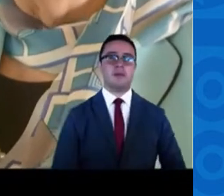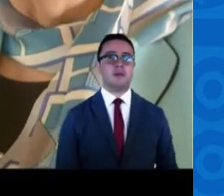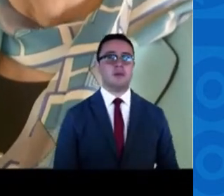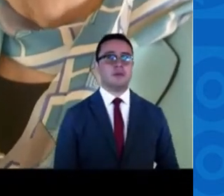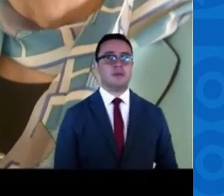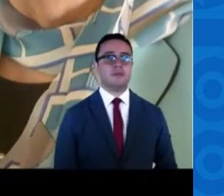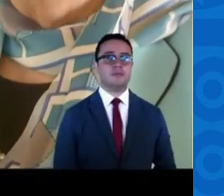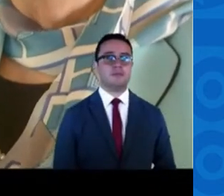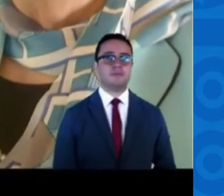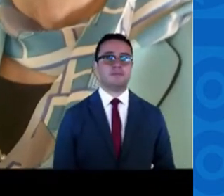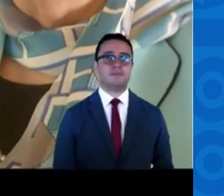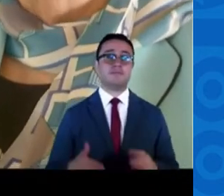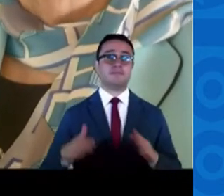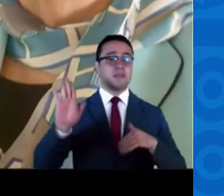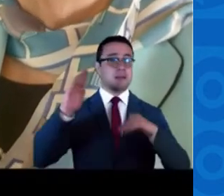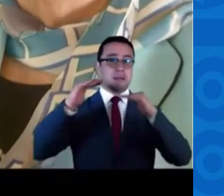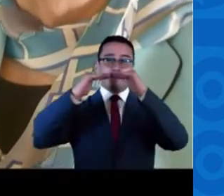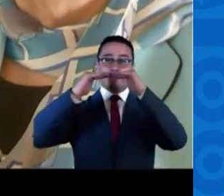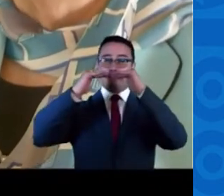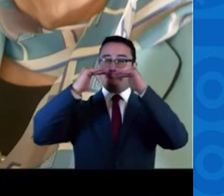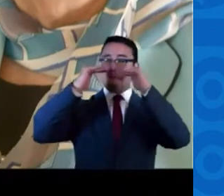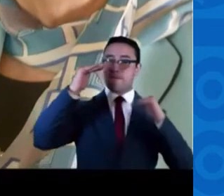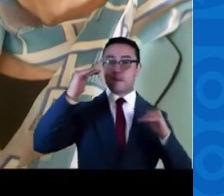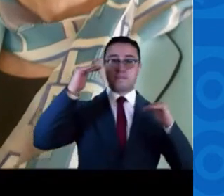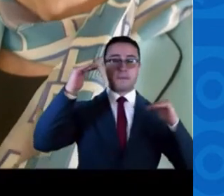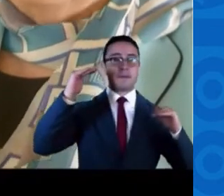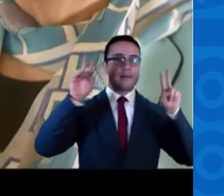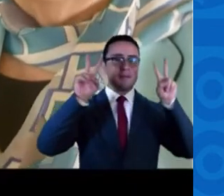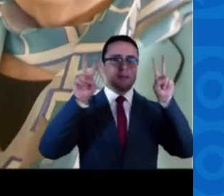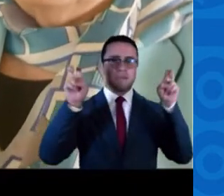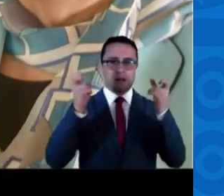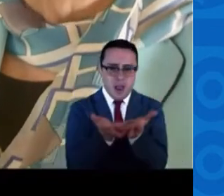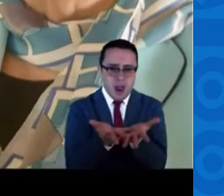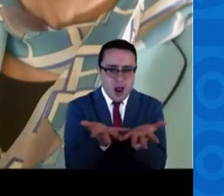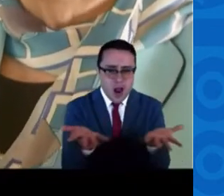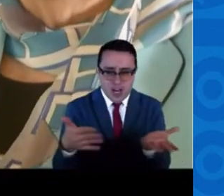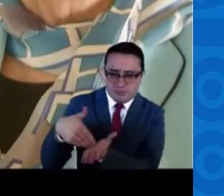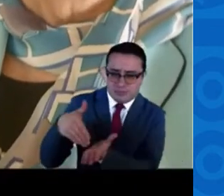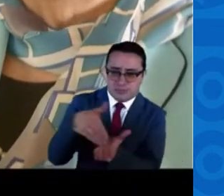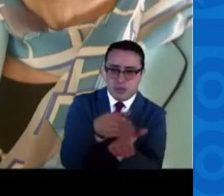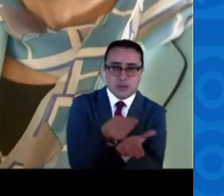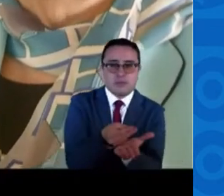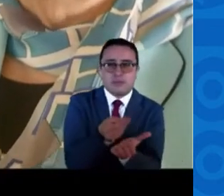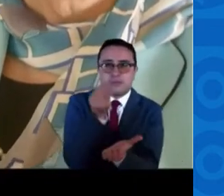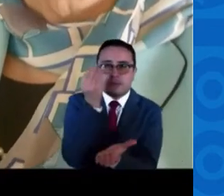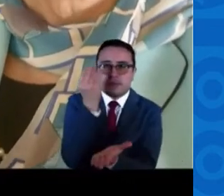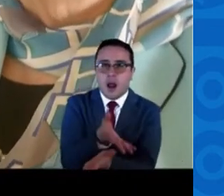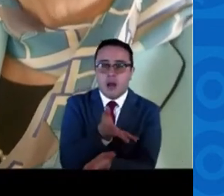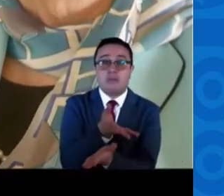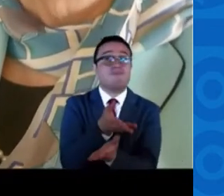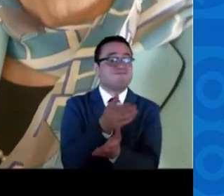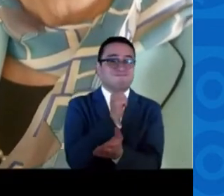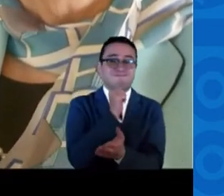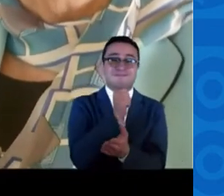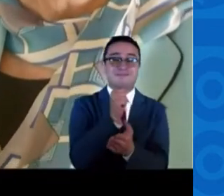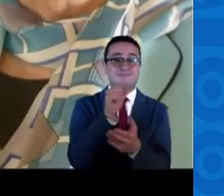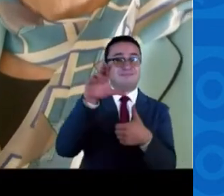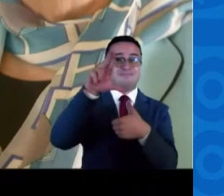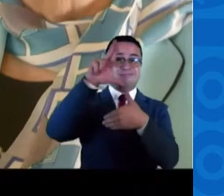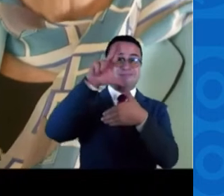adaptation in these countries. The largest gap, the greatest gap regarding inflation, and this is